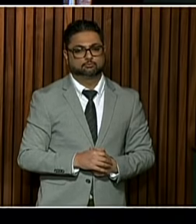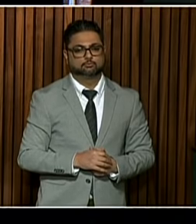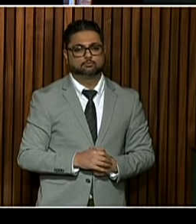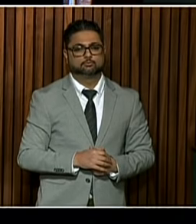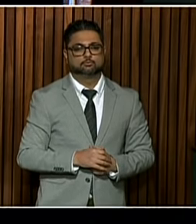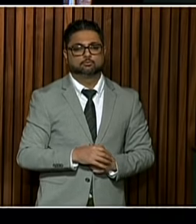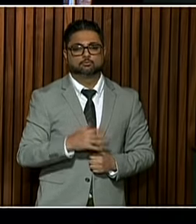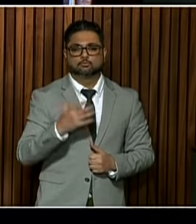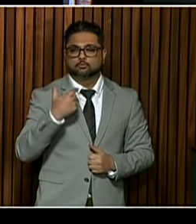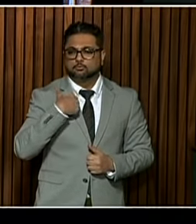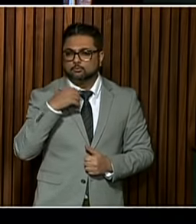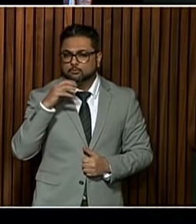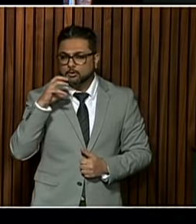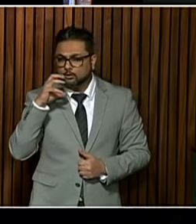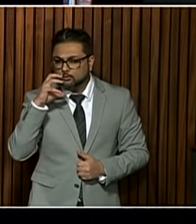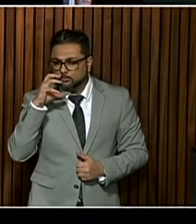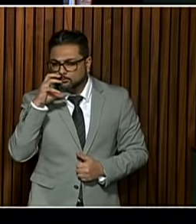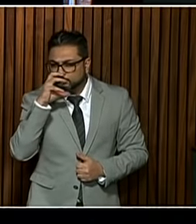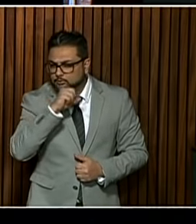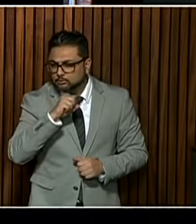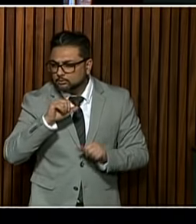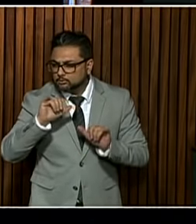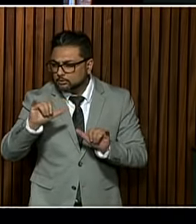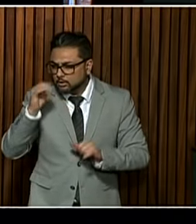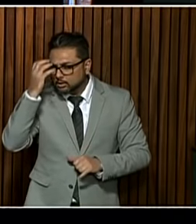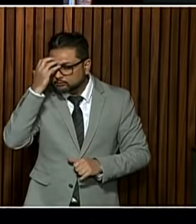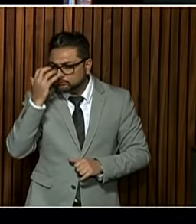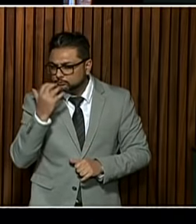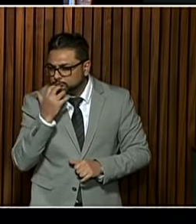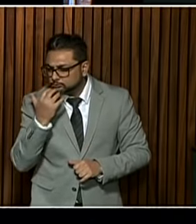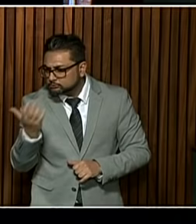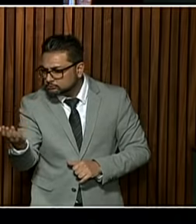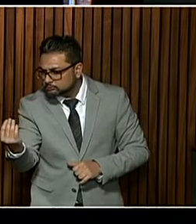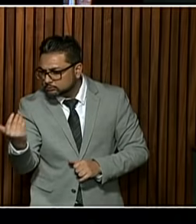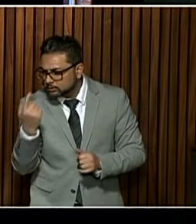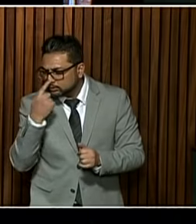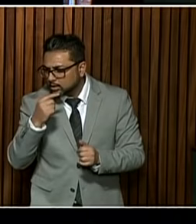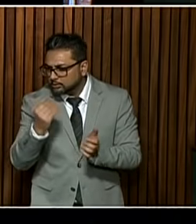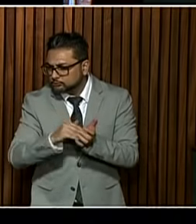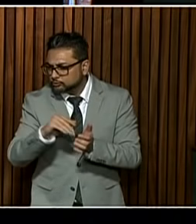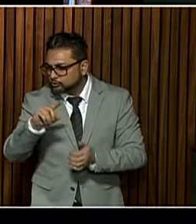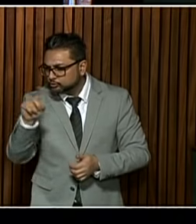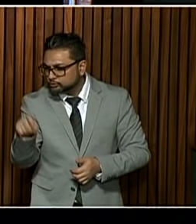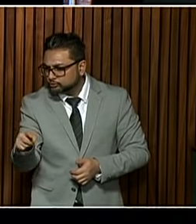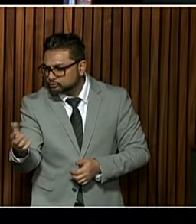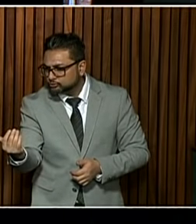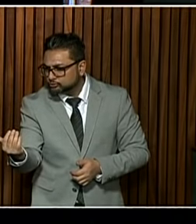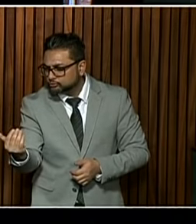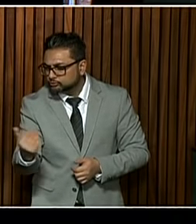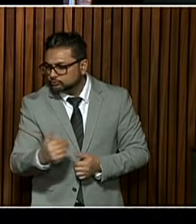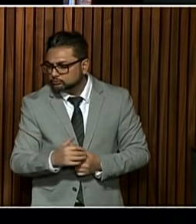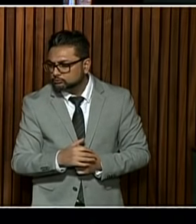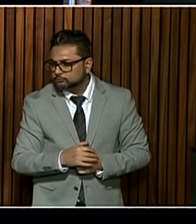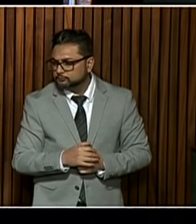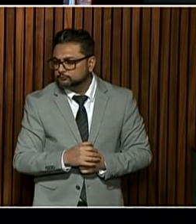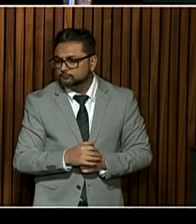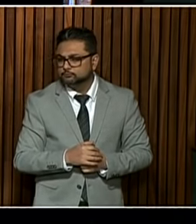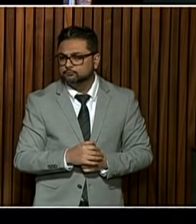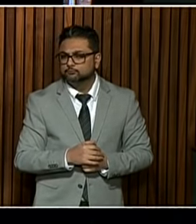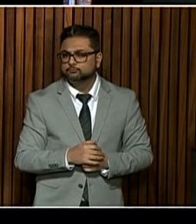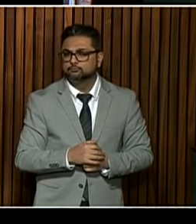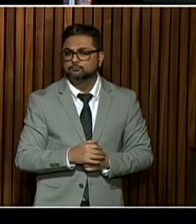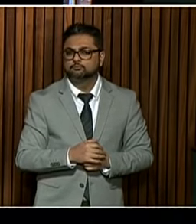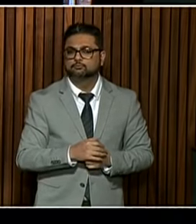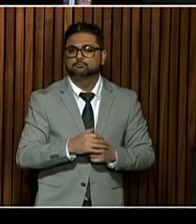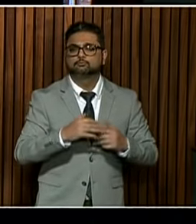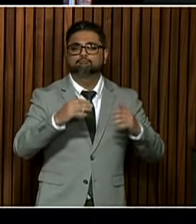Yeah, we don't have that data at this moment, but we could get back to you. Okay, next question.